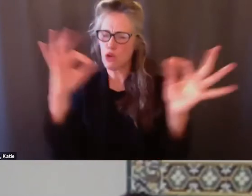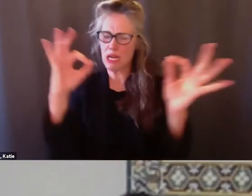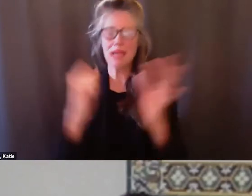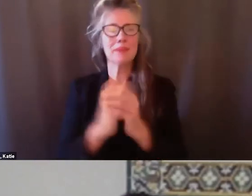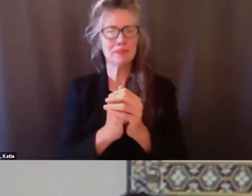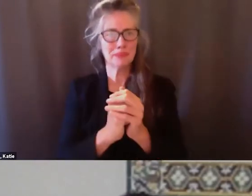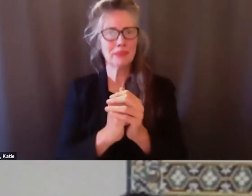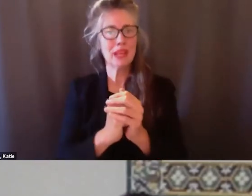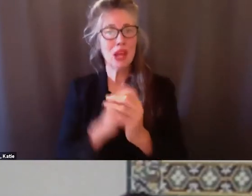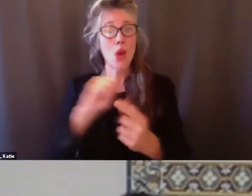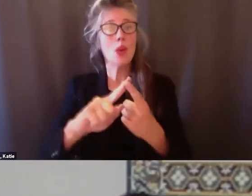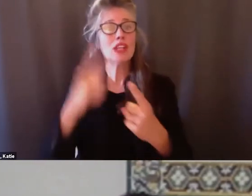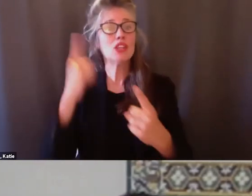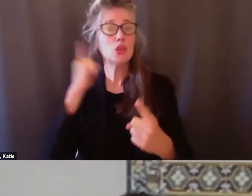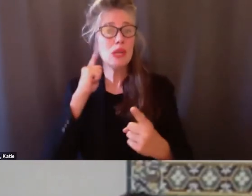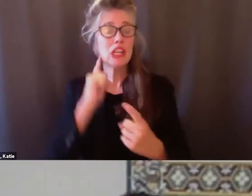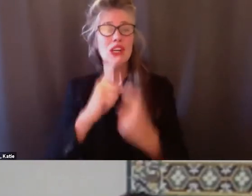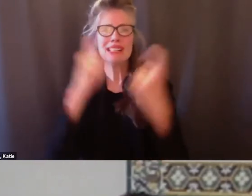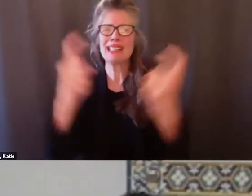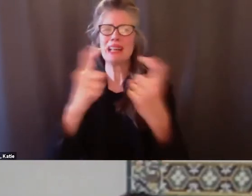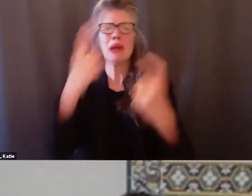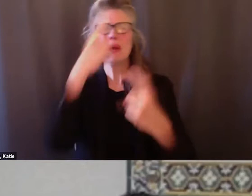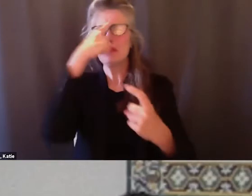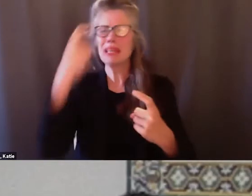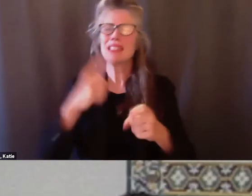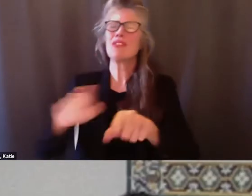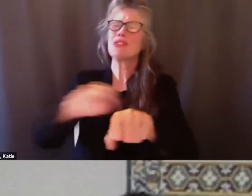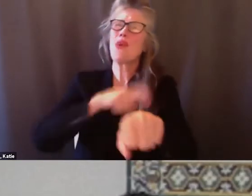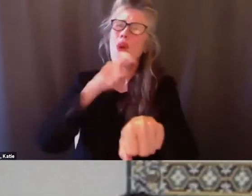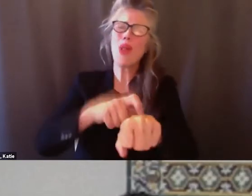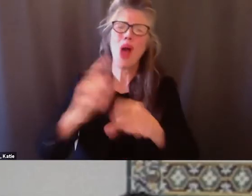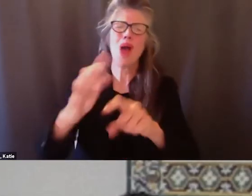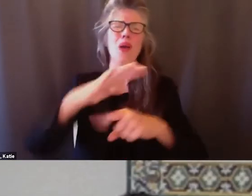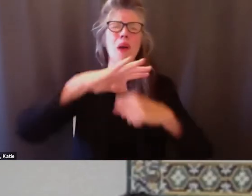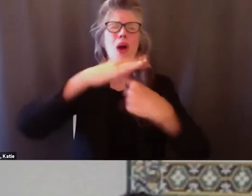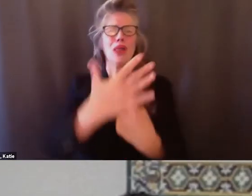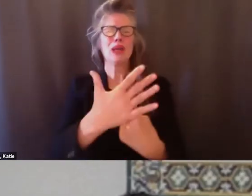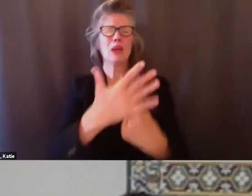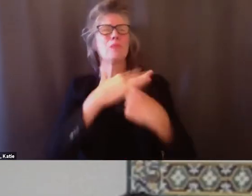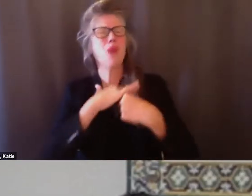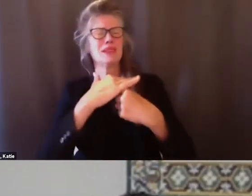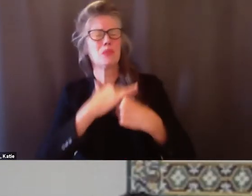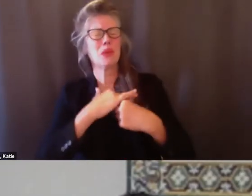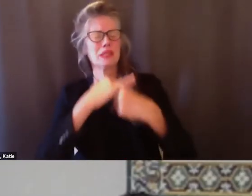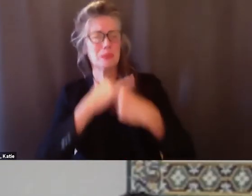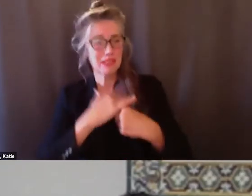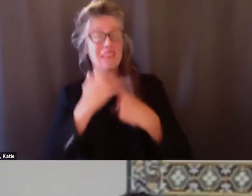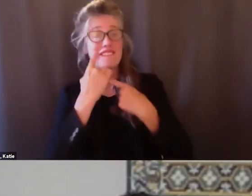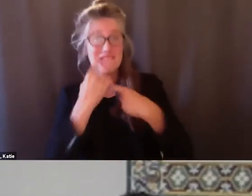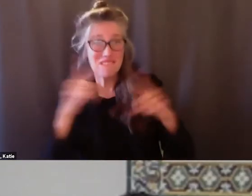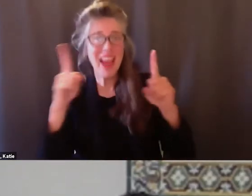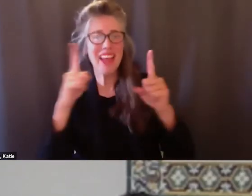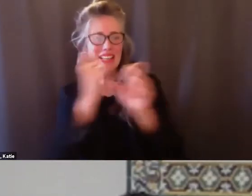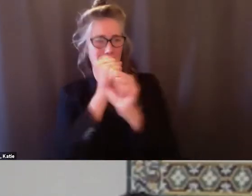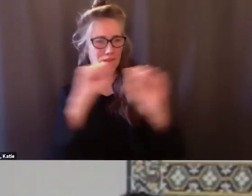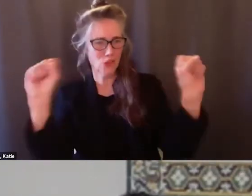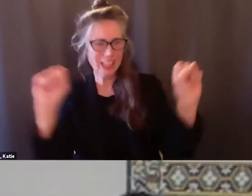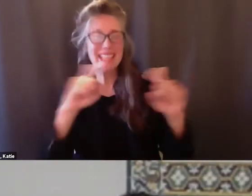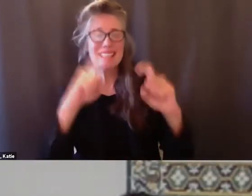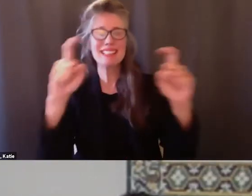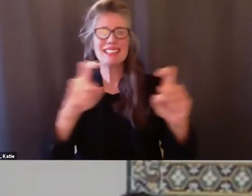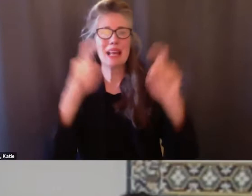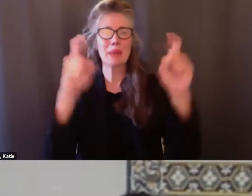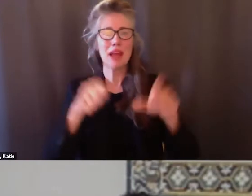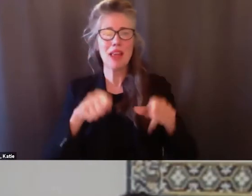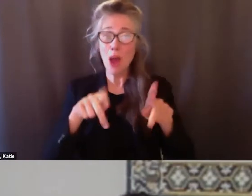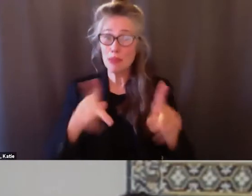that about celebrating, being oppressed for so long, but then hearing, we're celebrating, we're free, what do we need to do? And so that's the opportunity to do that. And again,